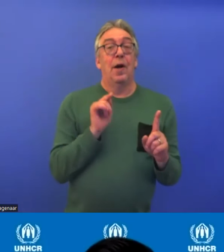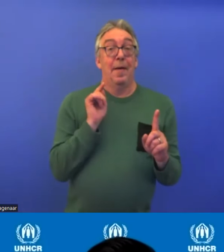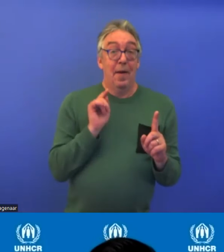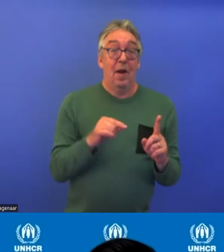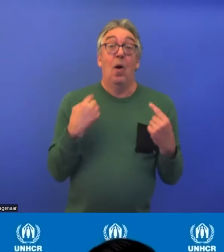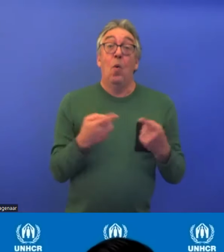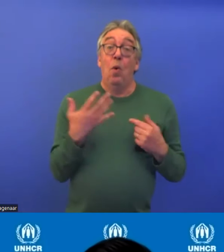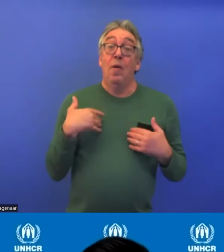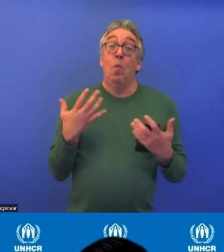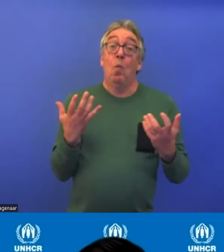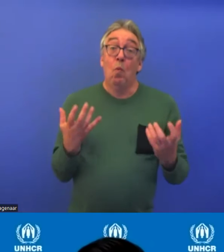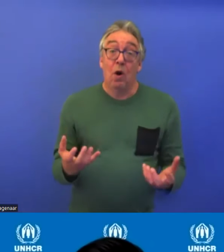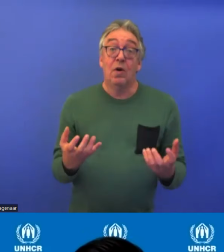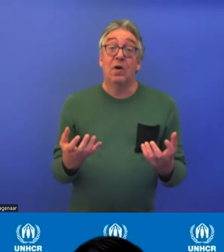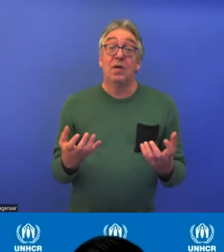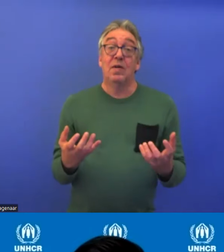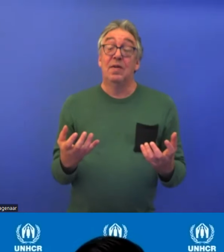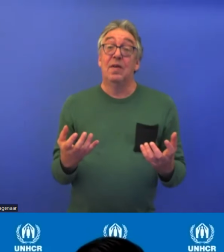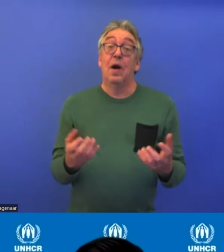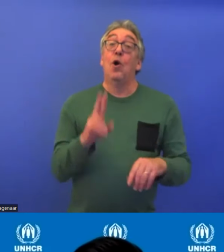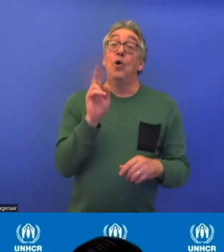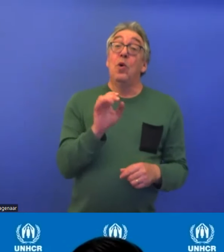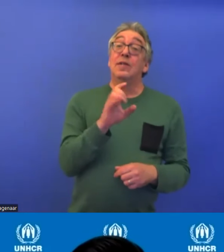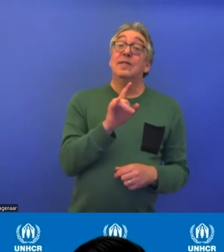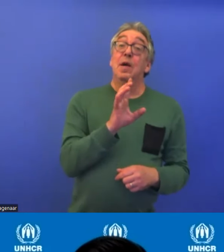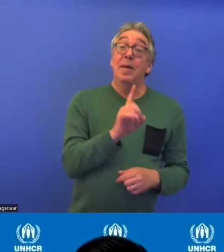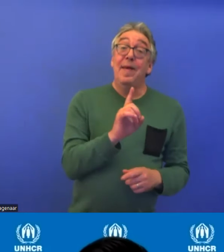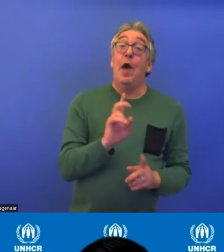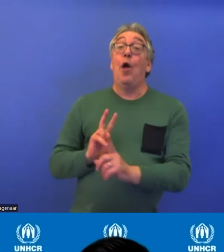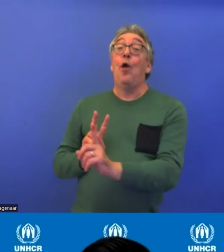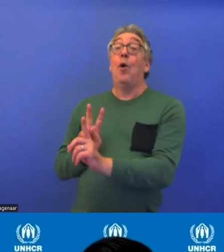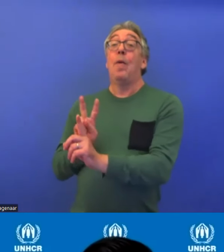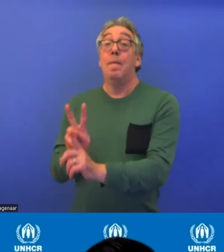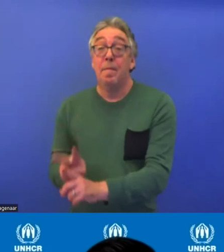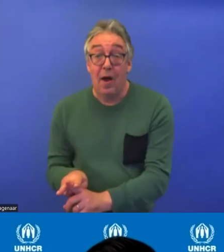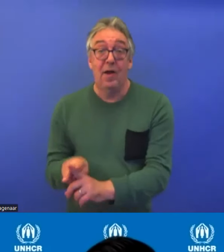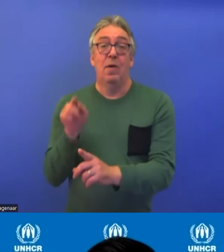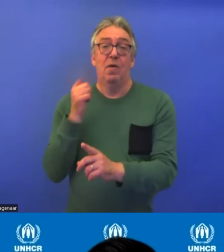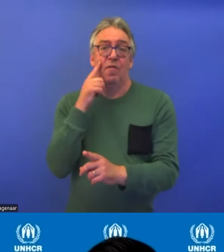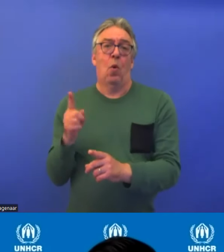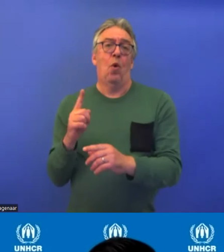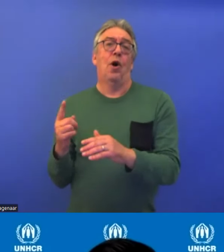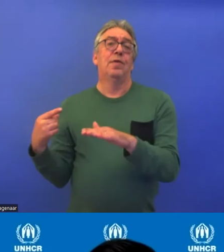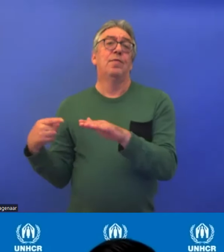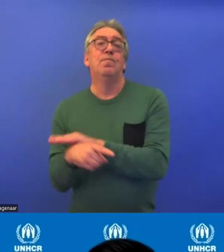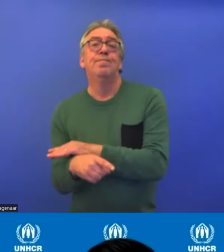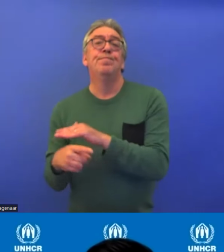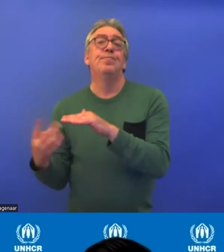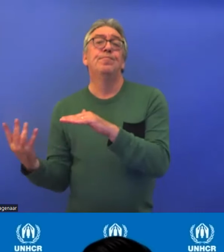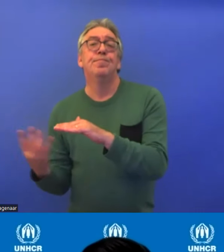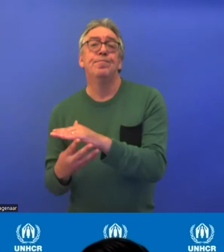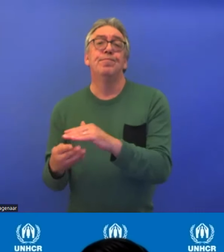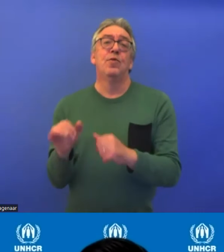And with this, I would encourage as well to use those opportunities to cross-fertilize,